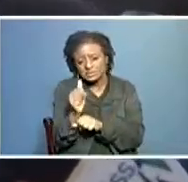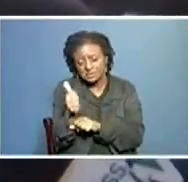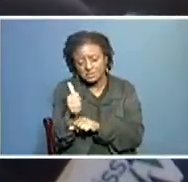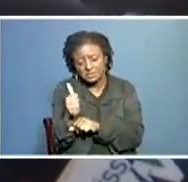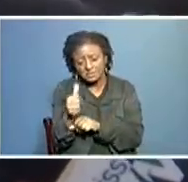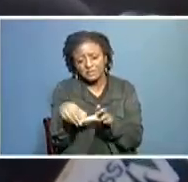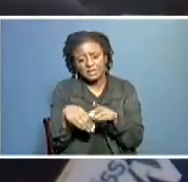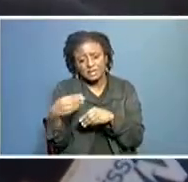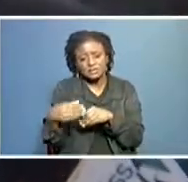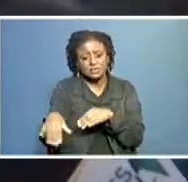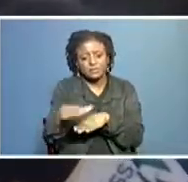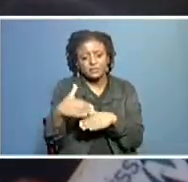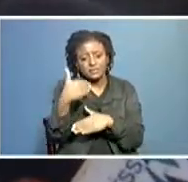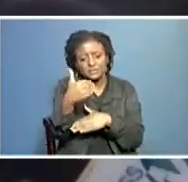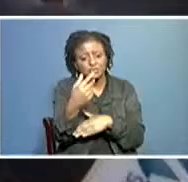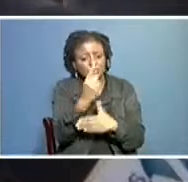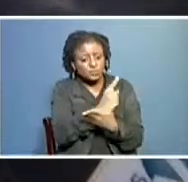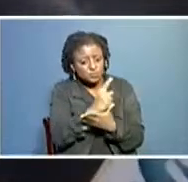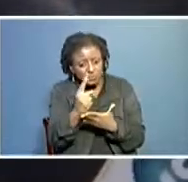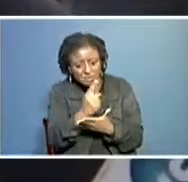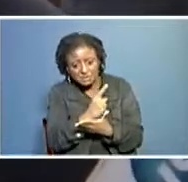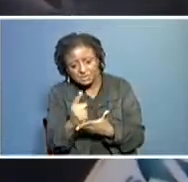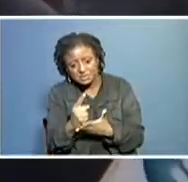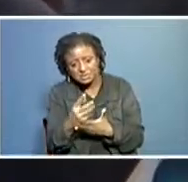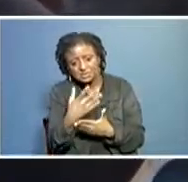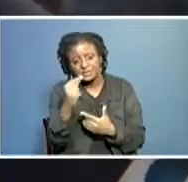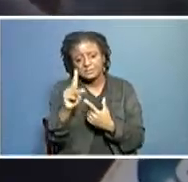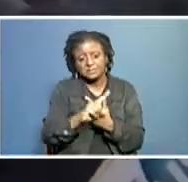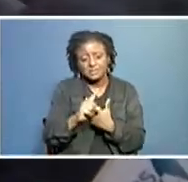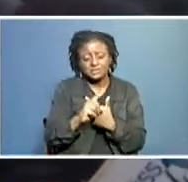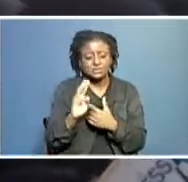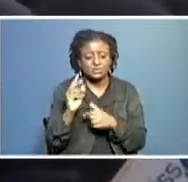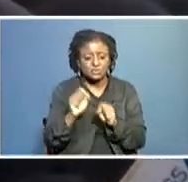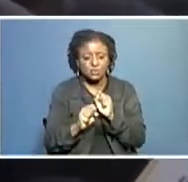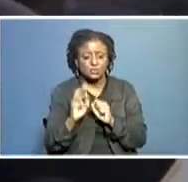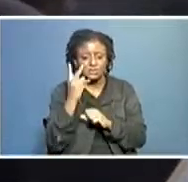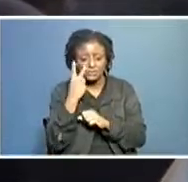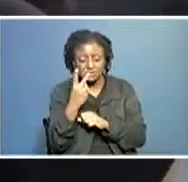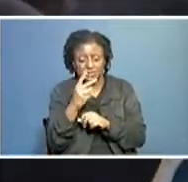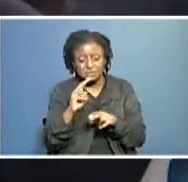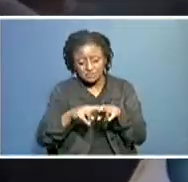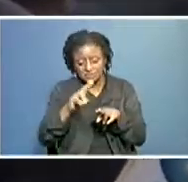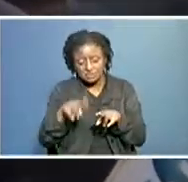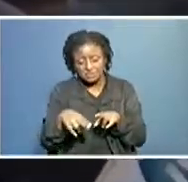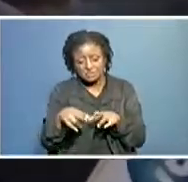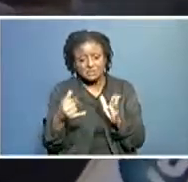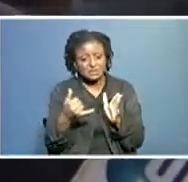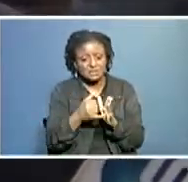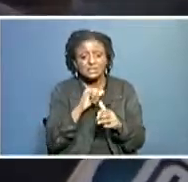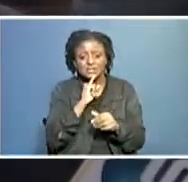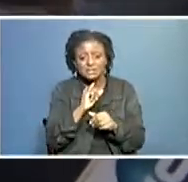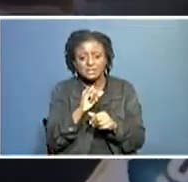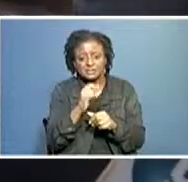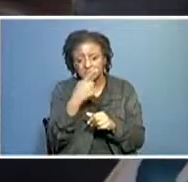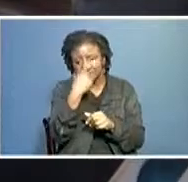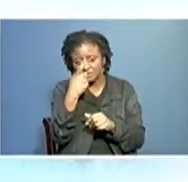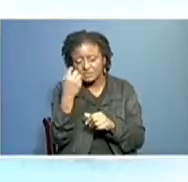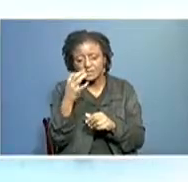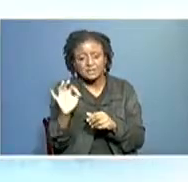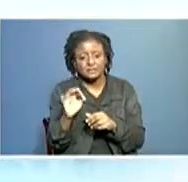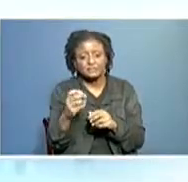next weeks and months, and so we can see a reduction. But it is a function of imported